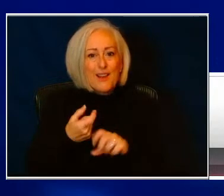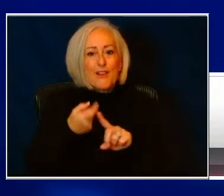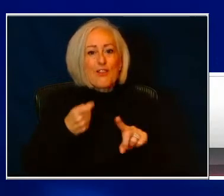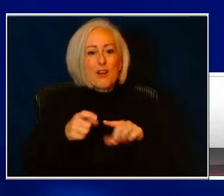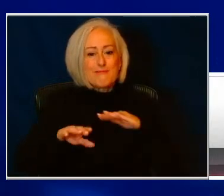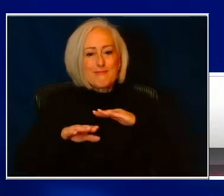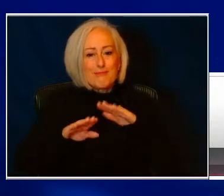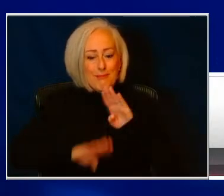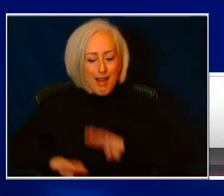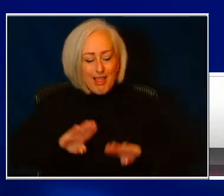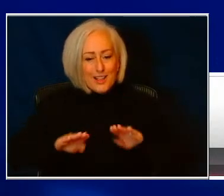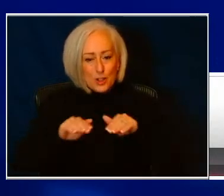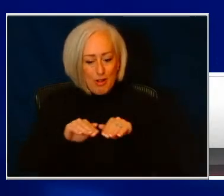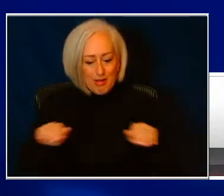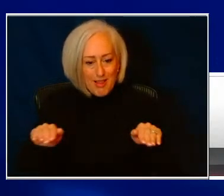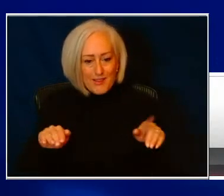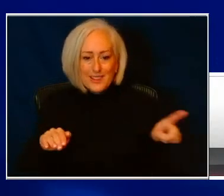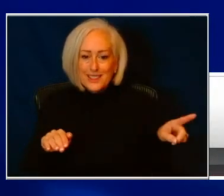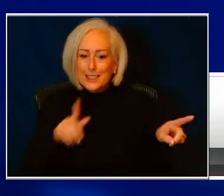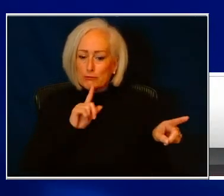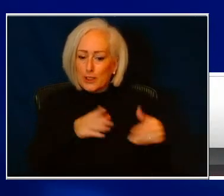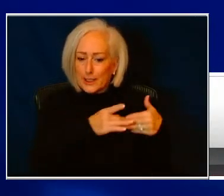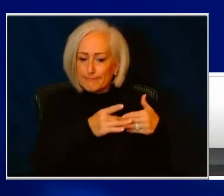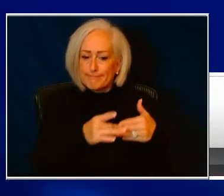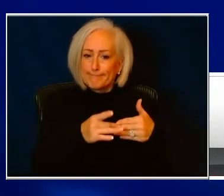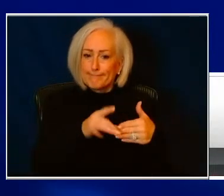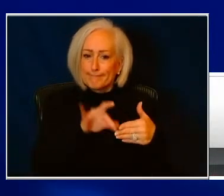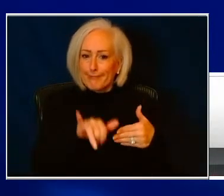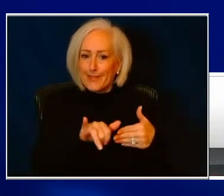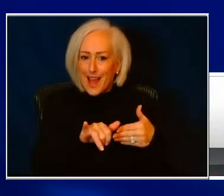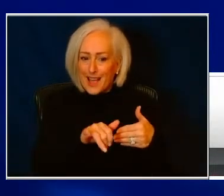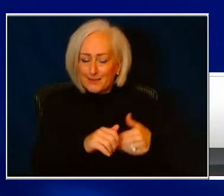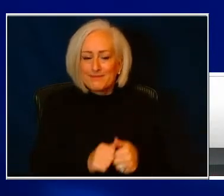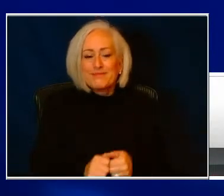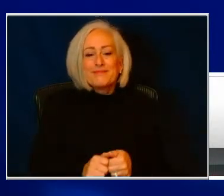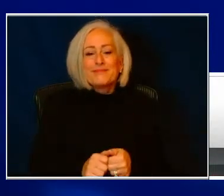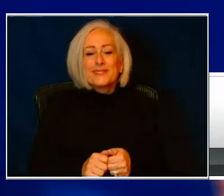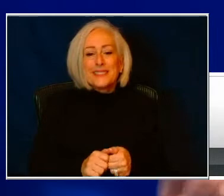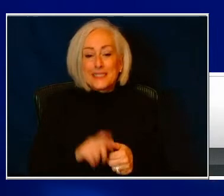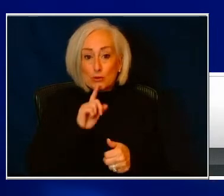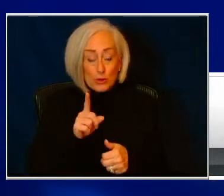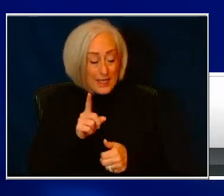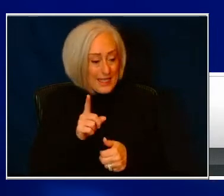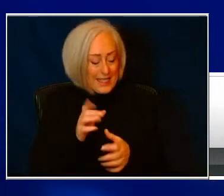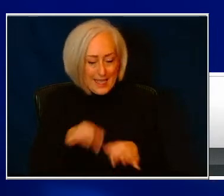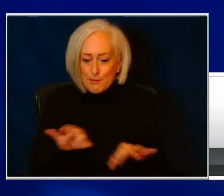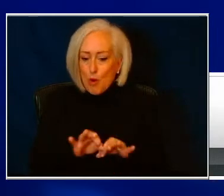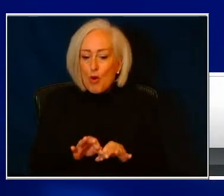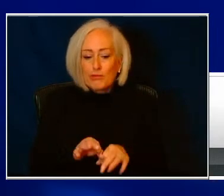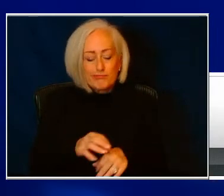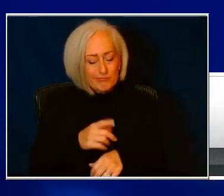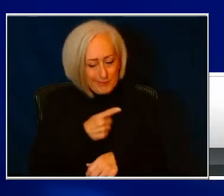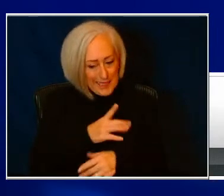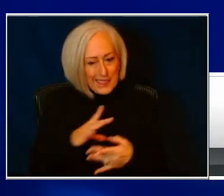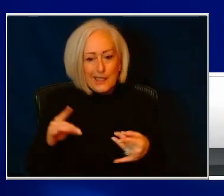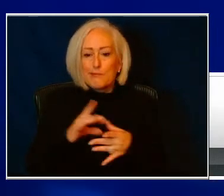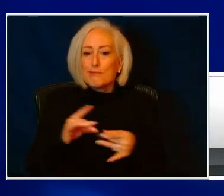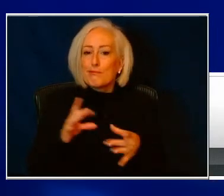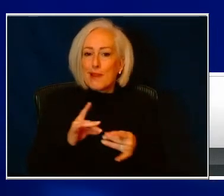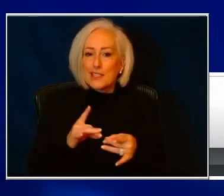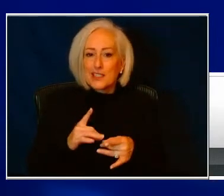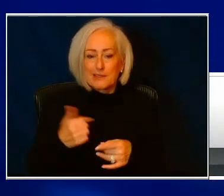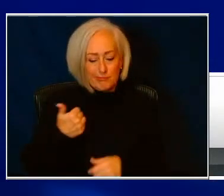leading the world in, and it's incredibly important. We've been working, as he said. I've been at it for